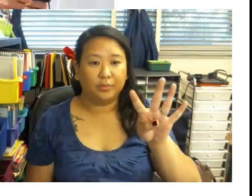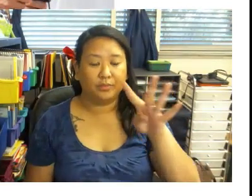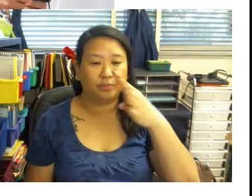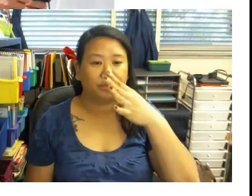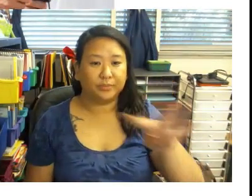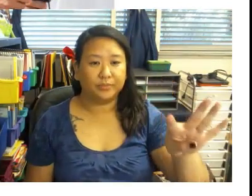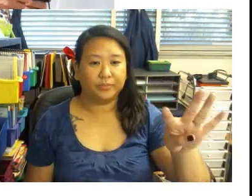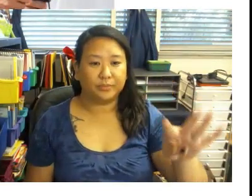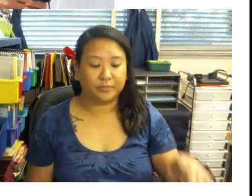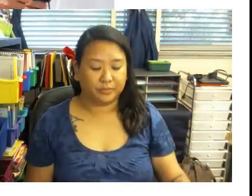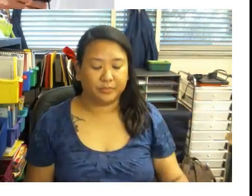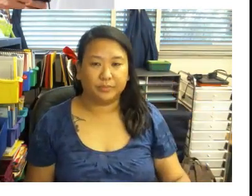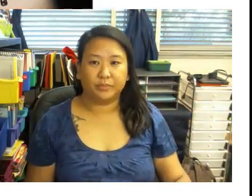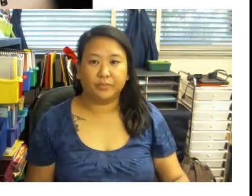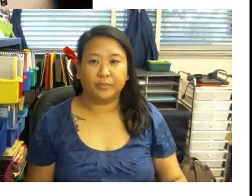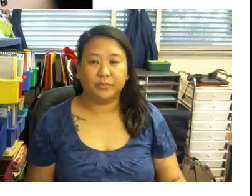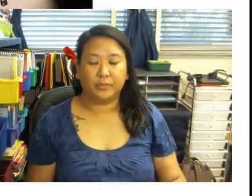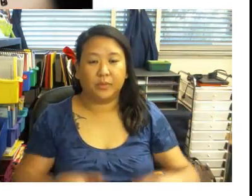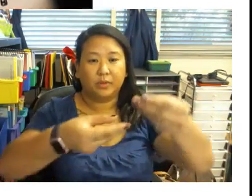Ignore.